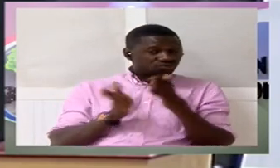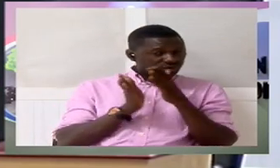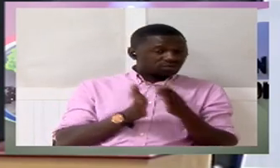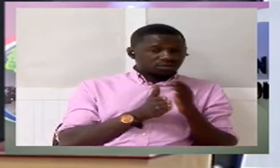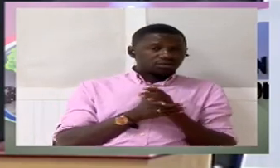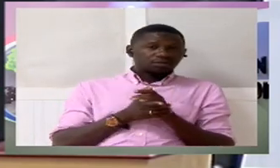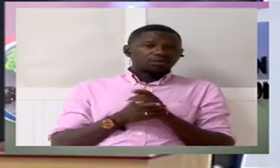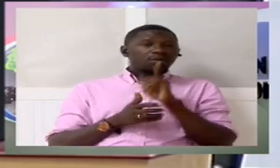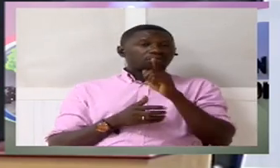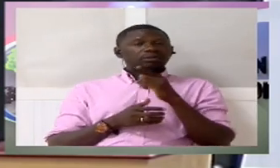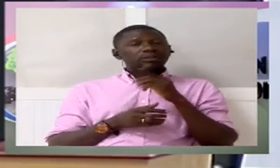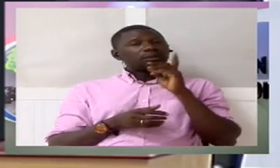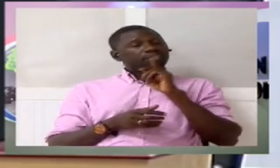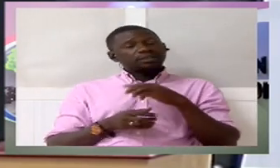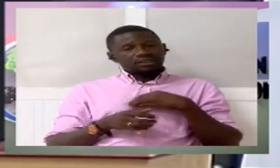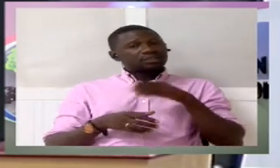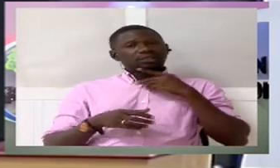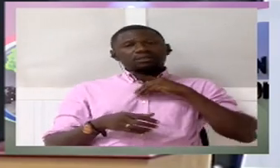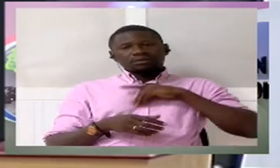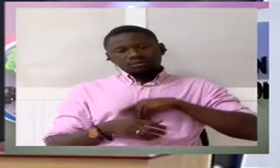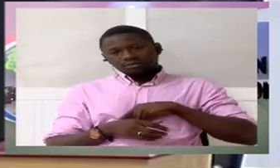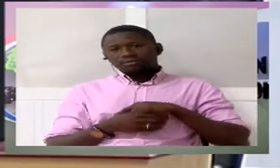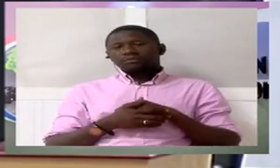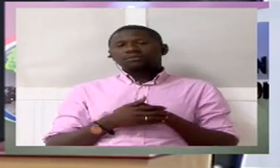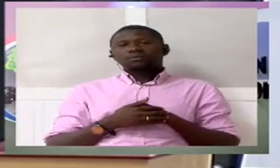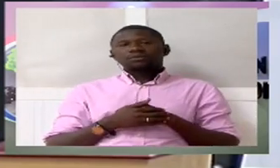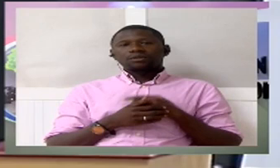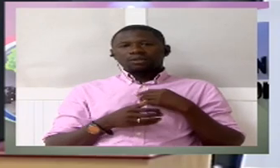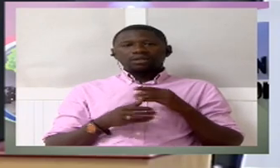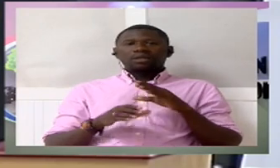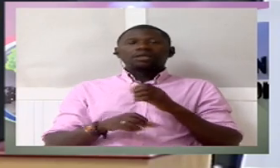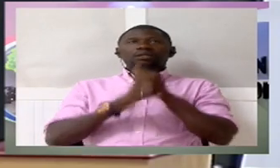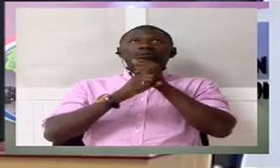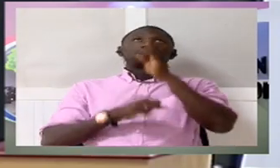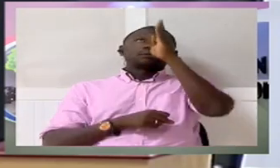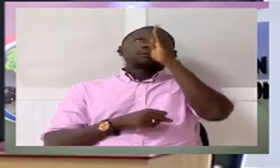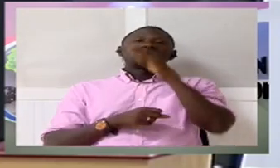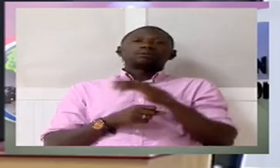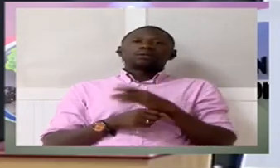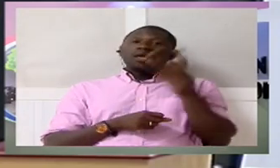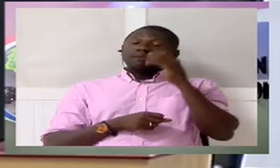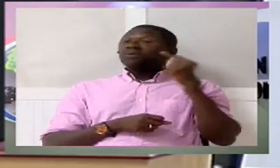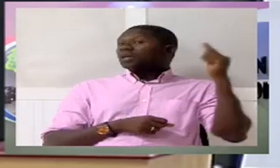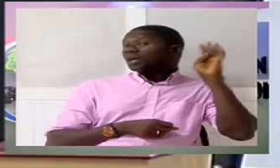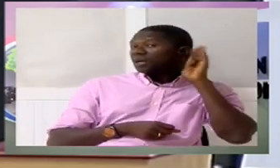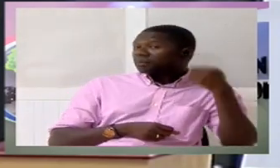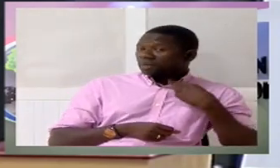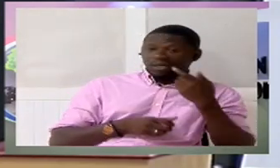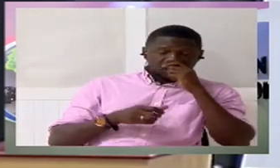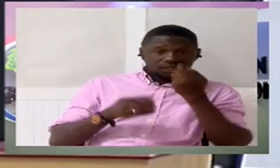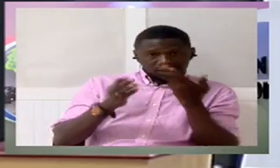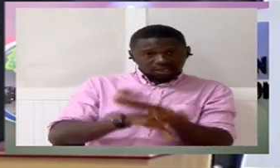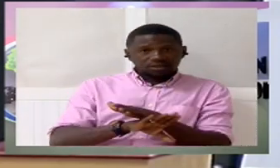But please take heart and hold on to God. If you should hear that I am